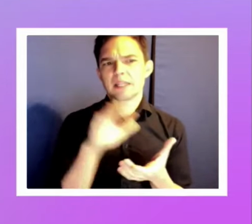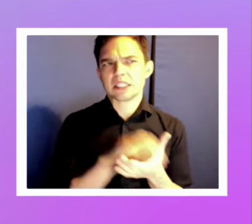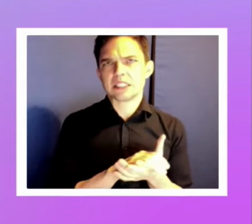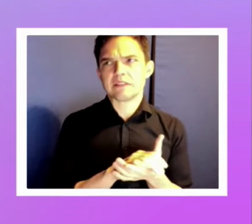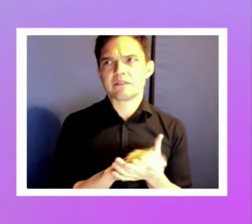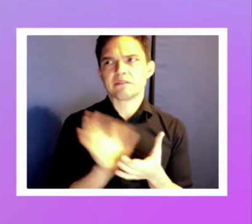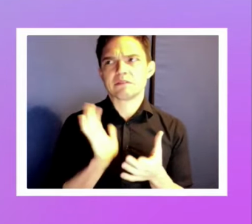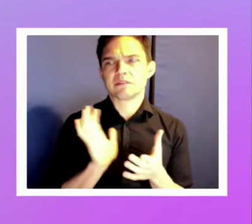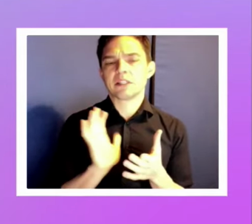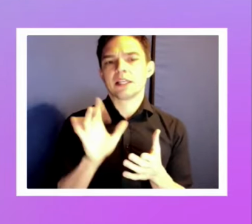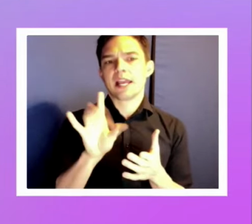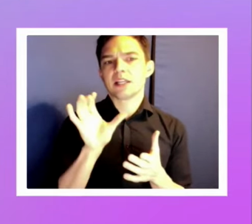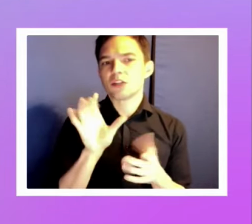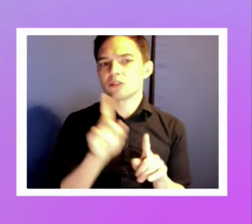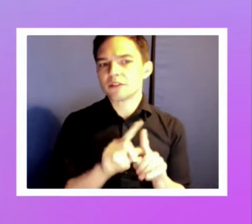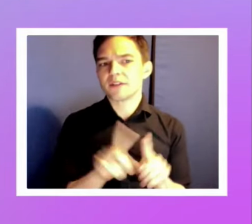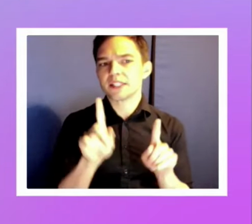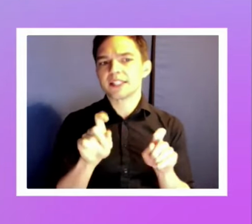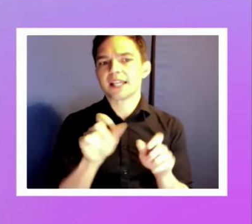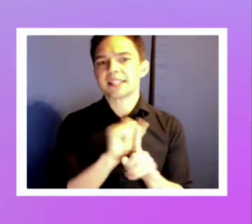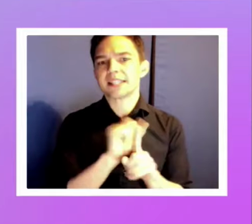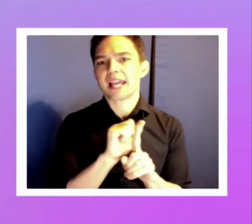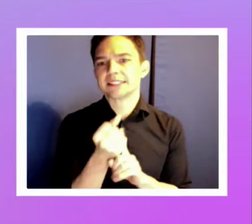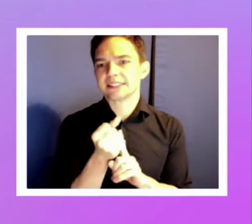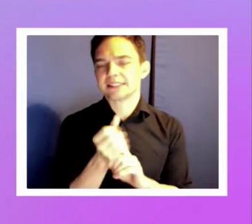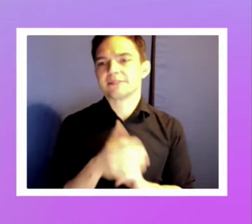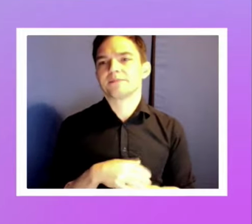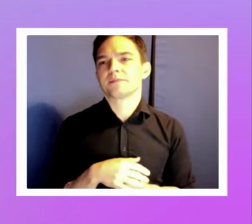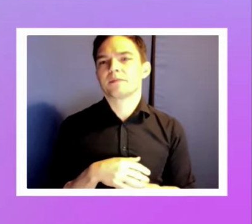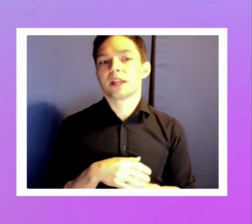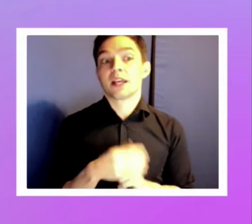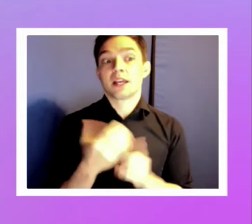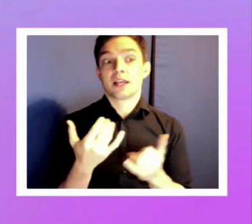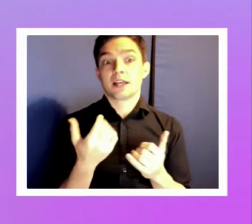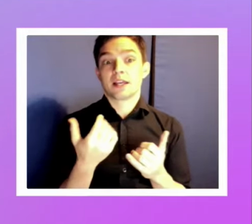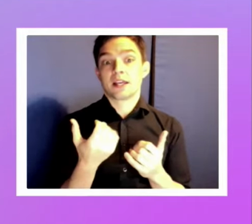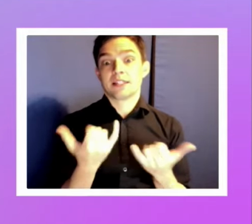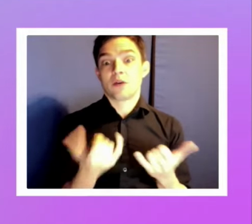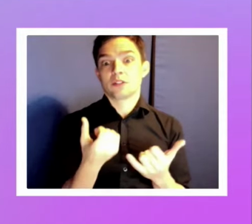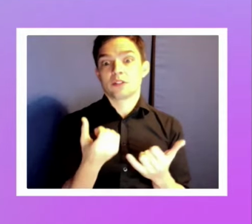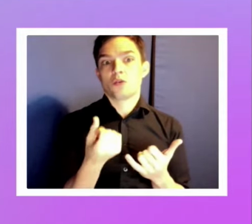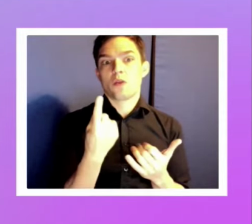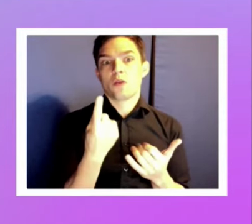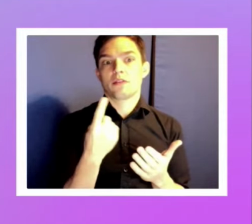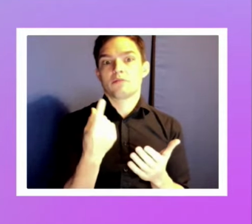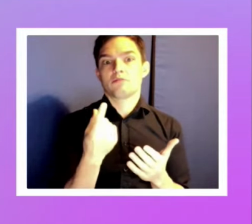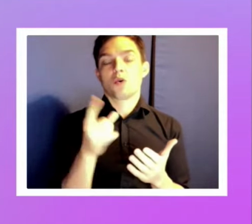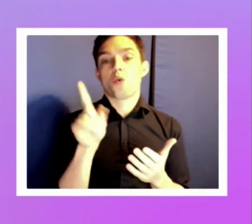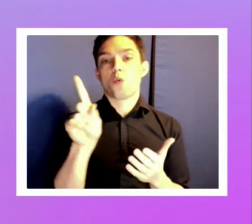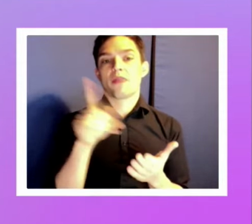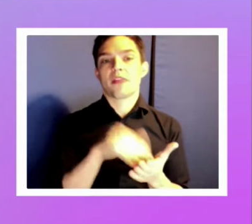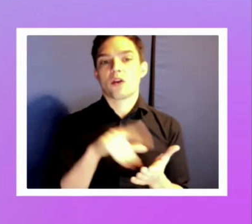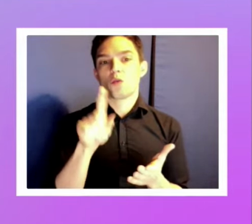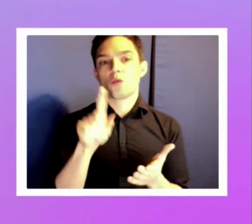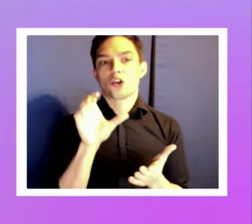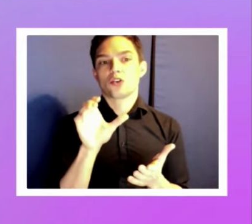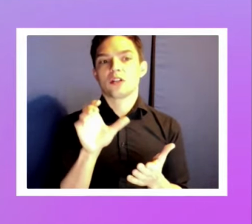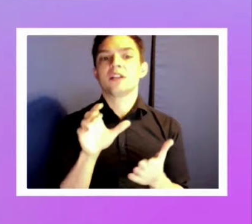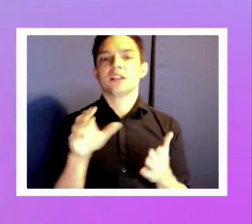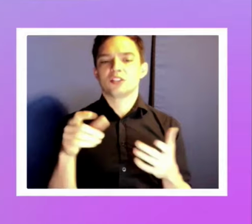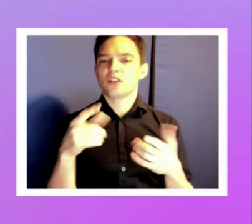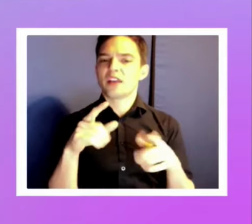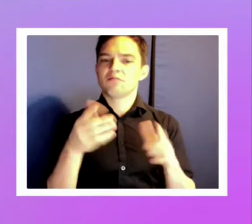was 800 or so test cases. It is up to 1,100 at this point. And so they ran these tools to compare them